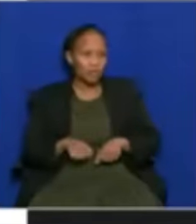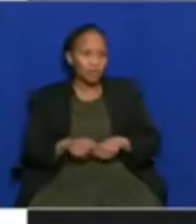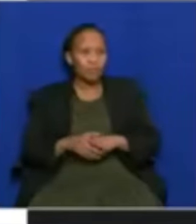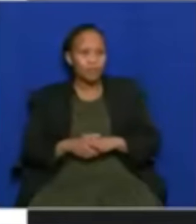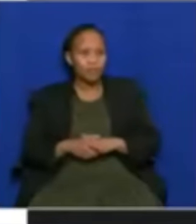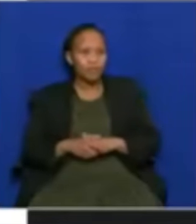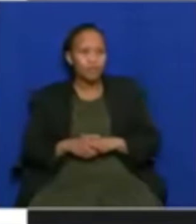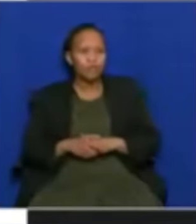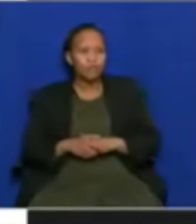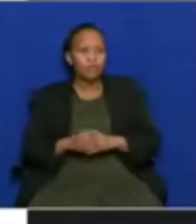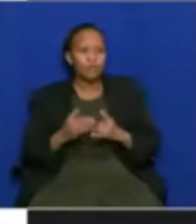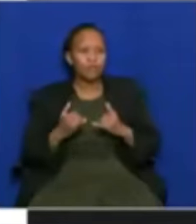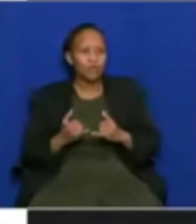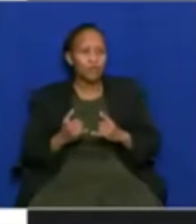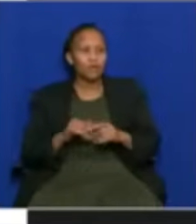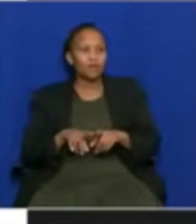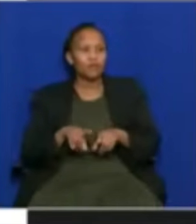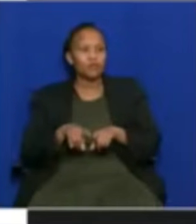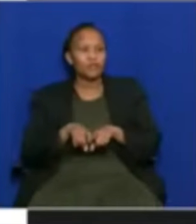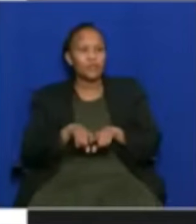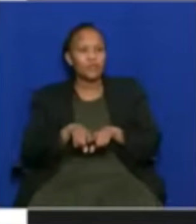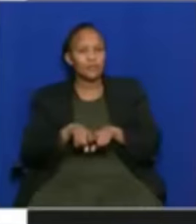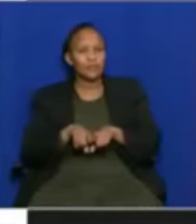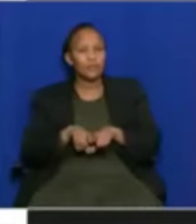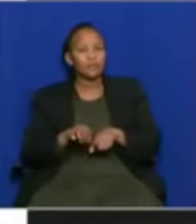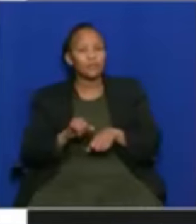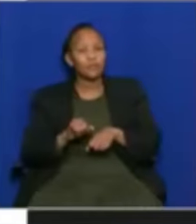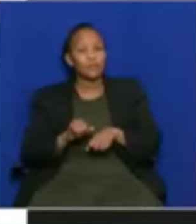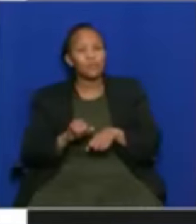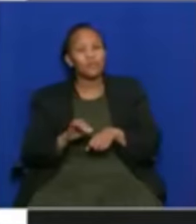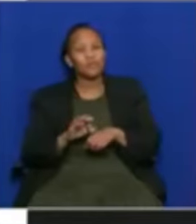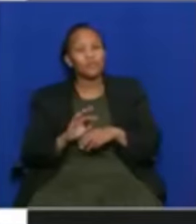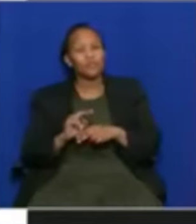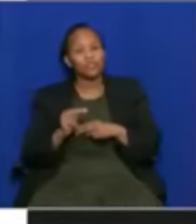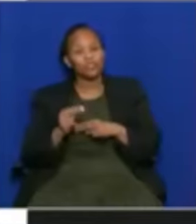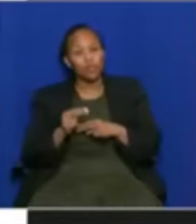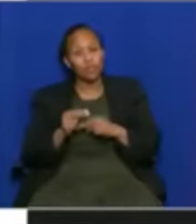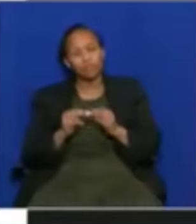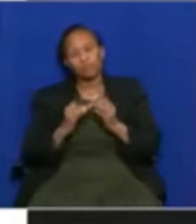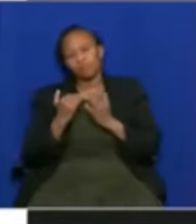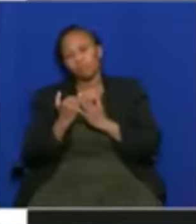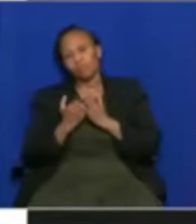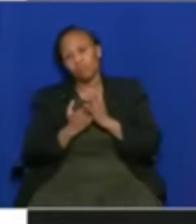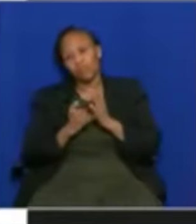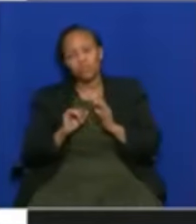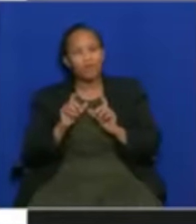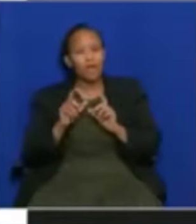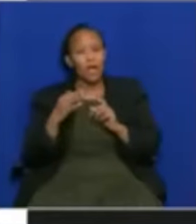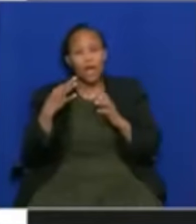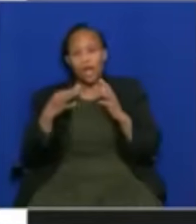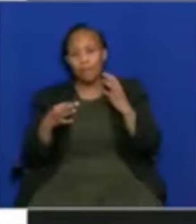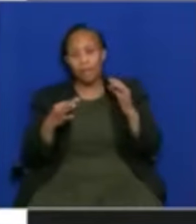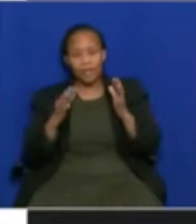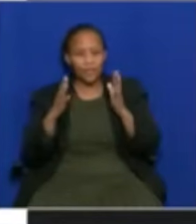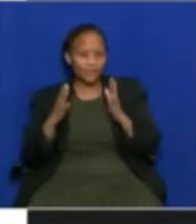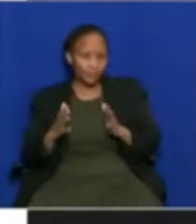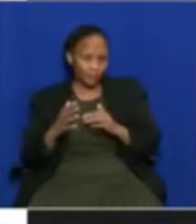the shortlisted applicants. Yes. That's where it's drawn from. So what about those tests exactly?